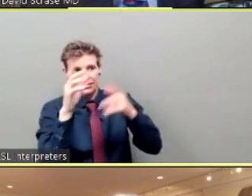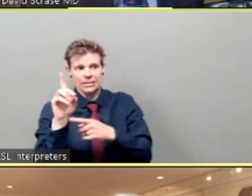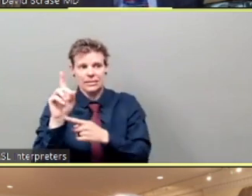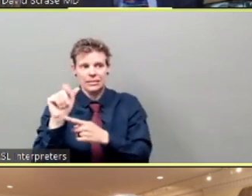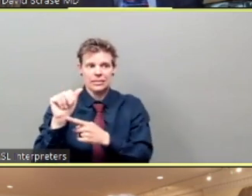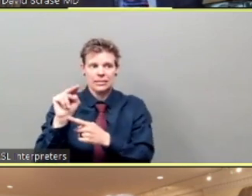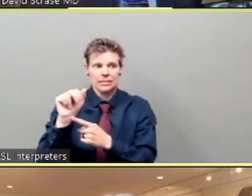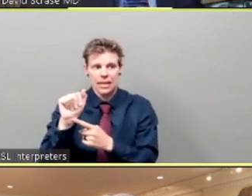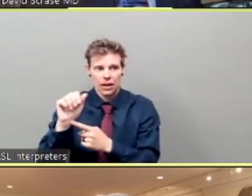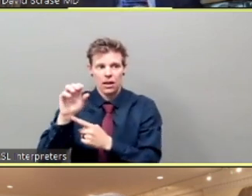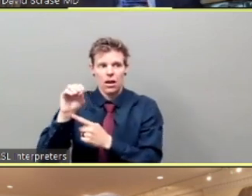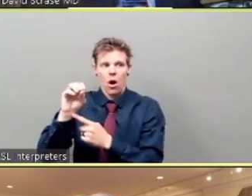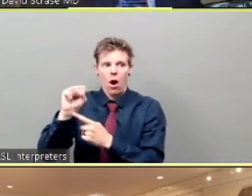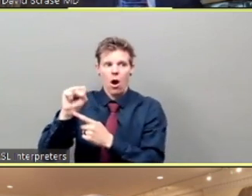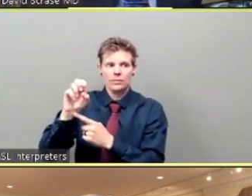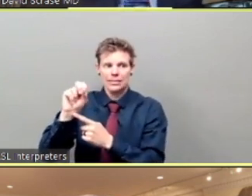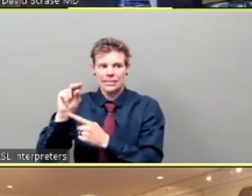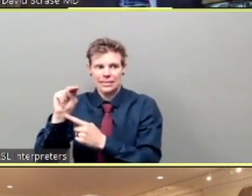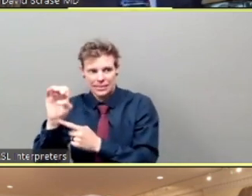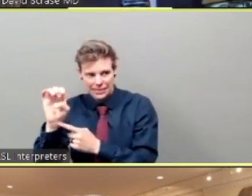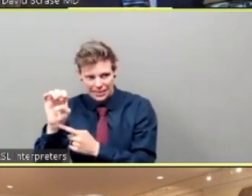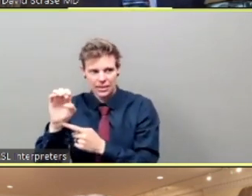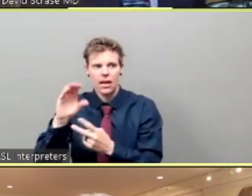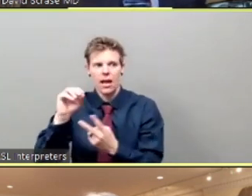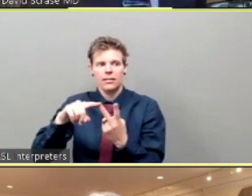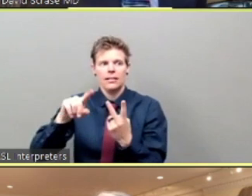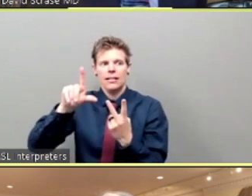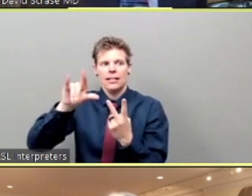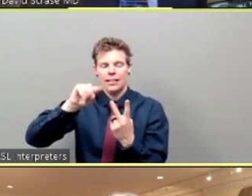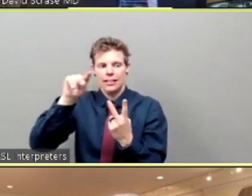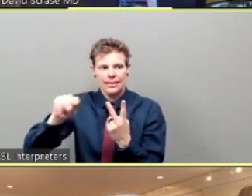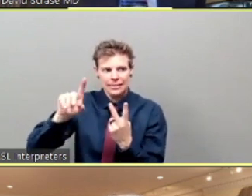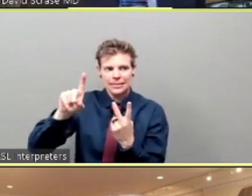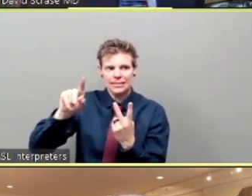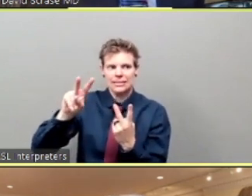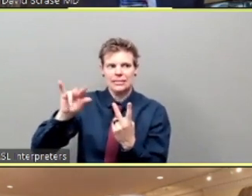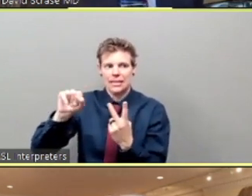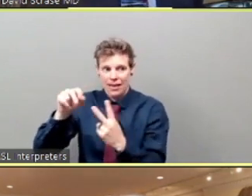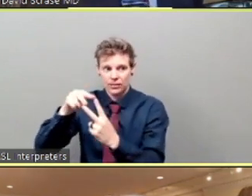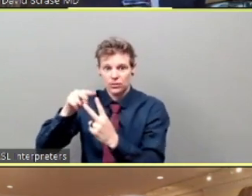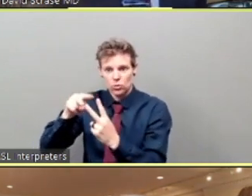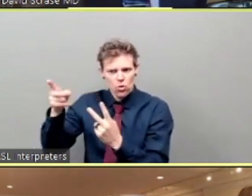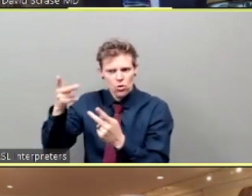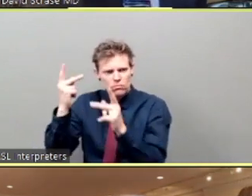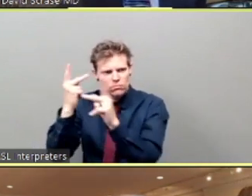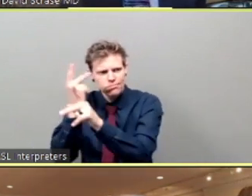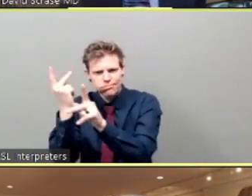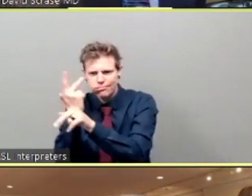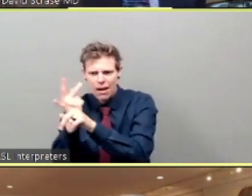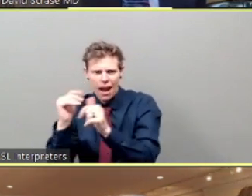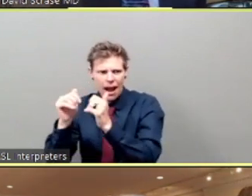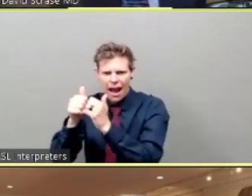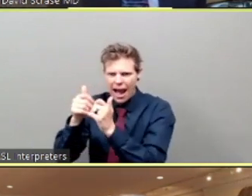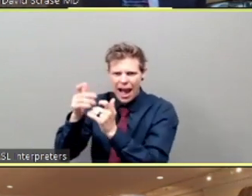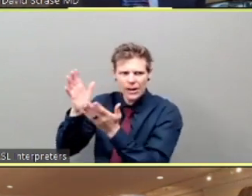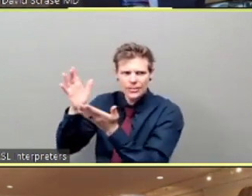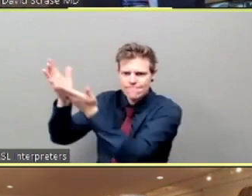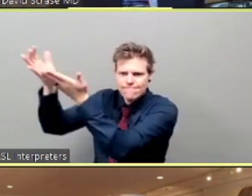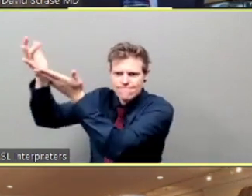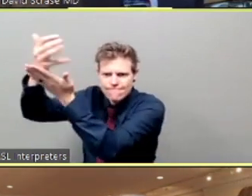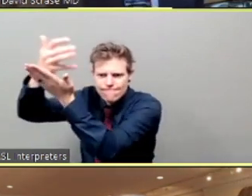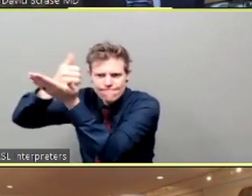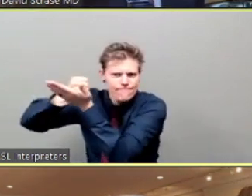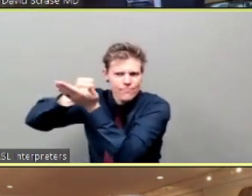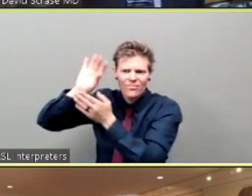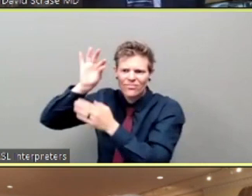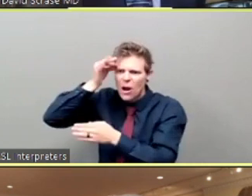EPI, who have found miraculously a way to translate the federal data, which initially we didn't really have very good